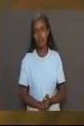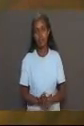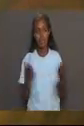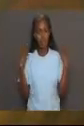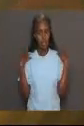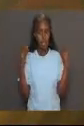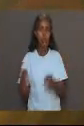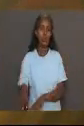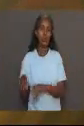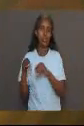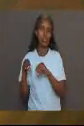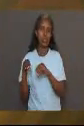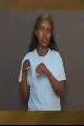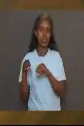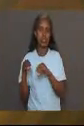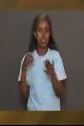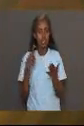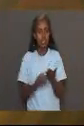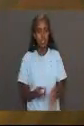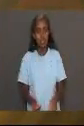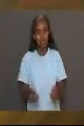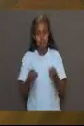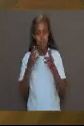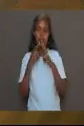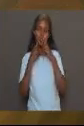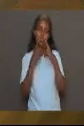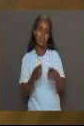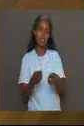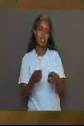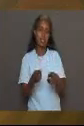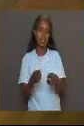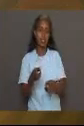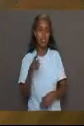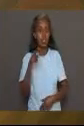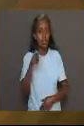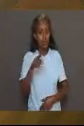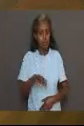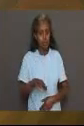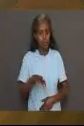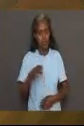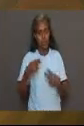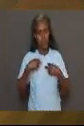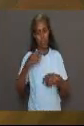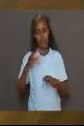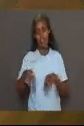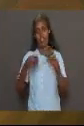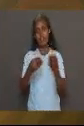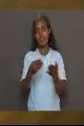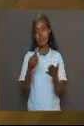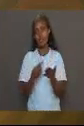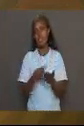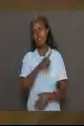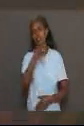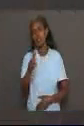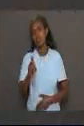Hello, students. There are many answers that you could have given to this question.